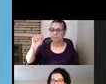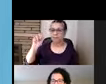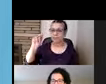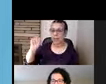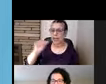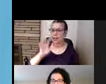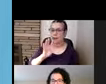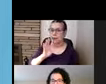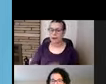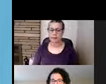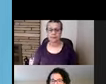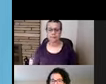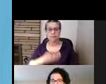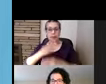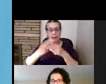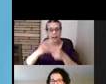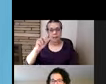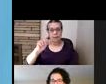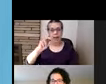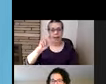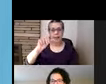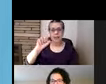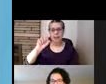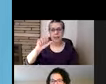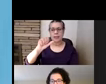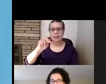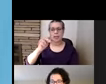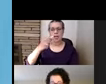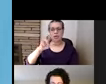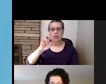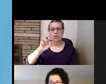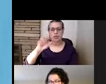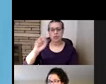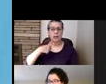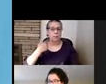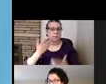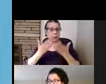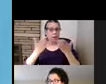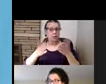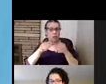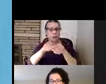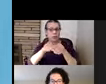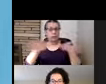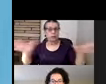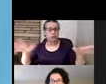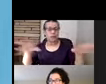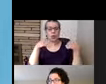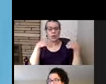everyone. My name is Anna Sangri, and I will be presenting our proposal for an expanded network of fare sales